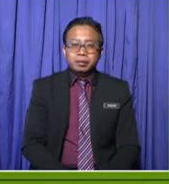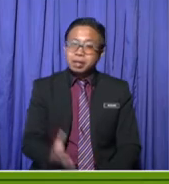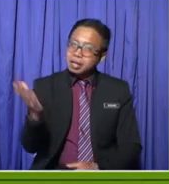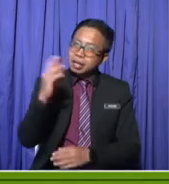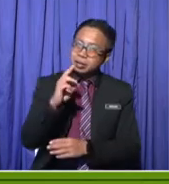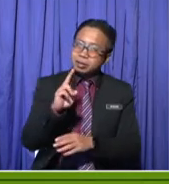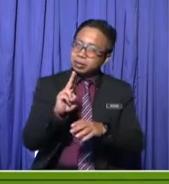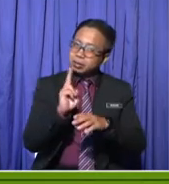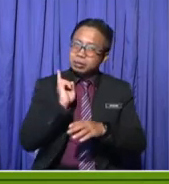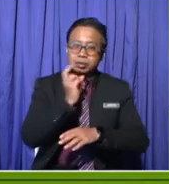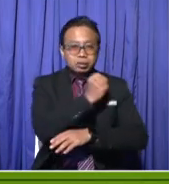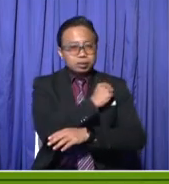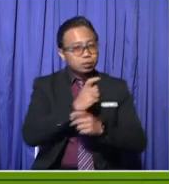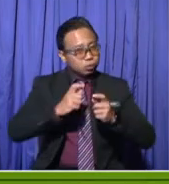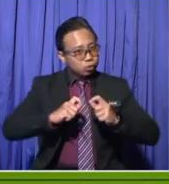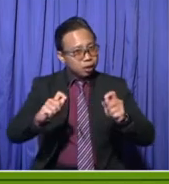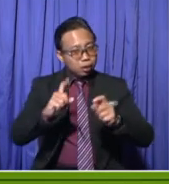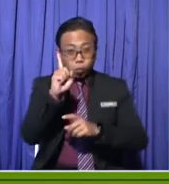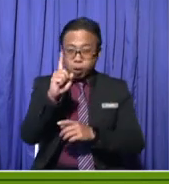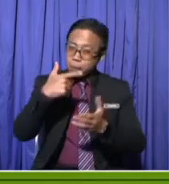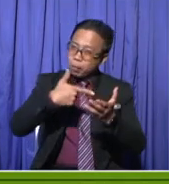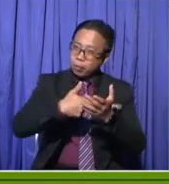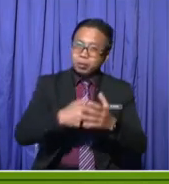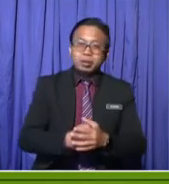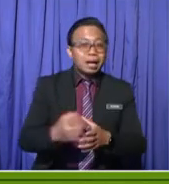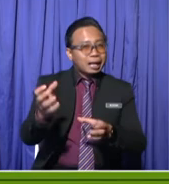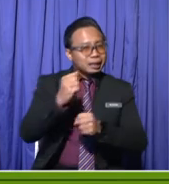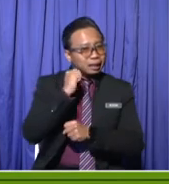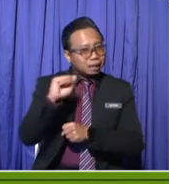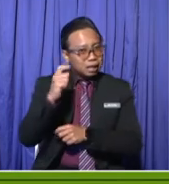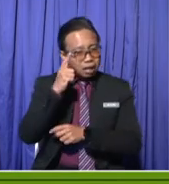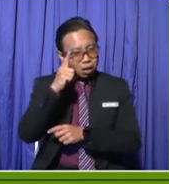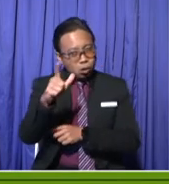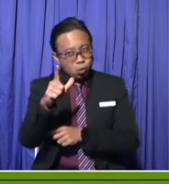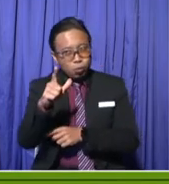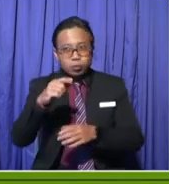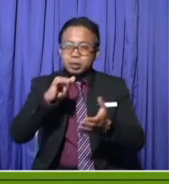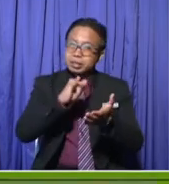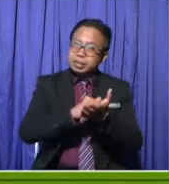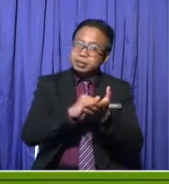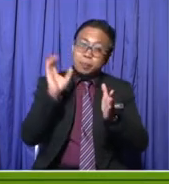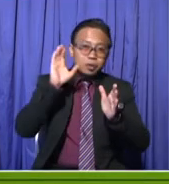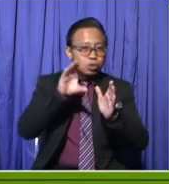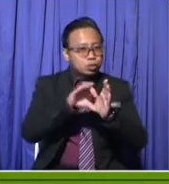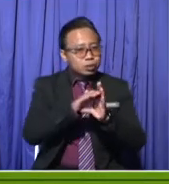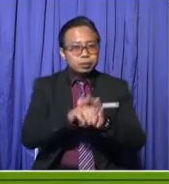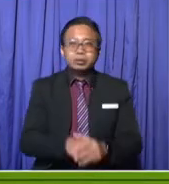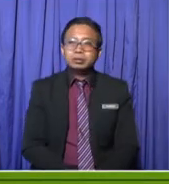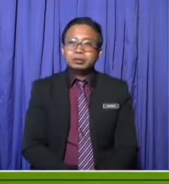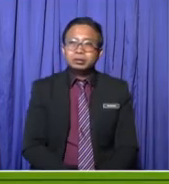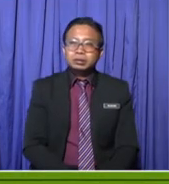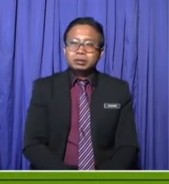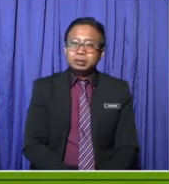Let us try one more. Take a look at this picture.